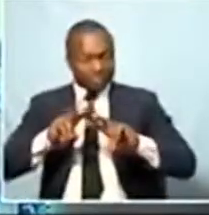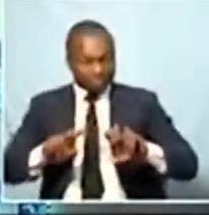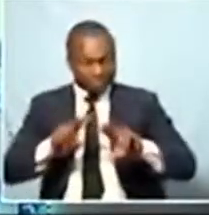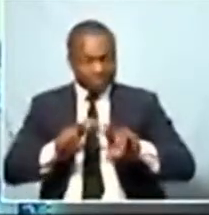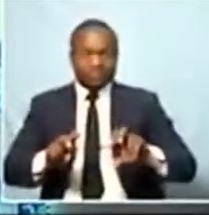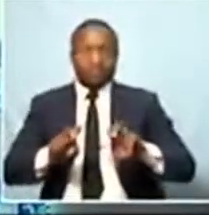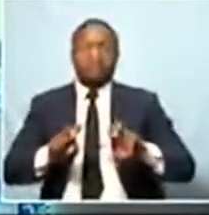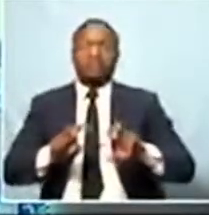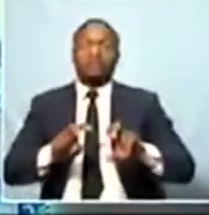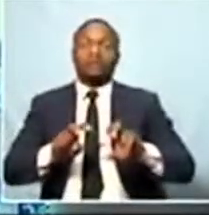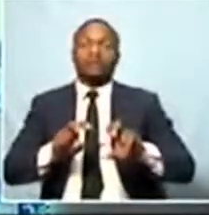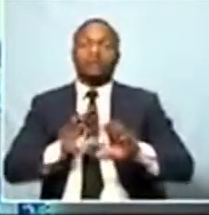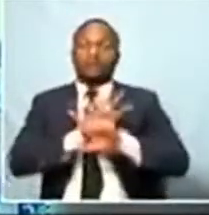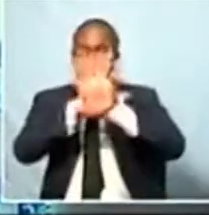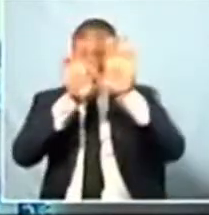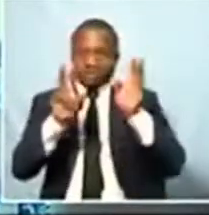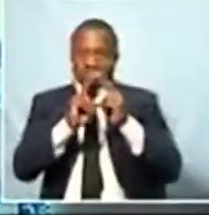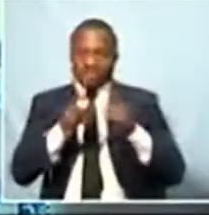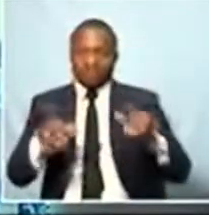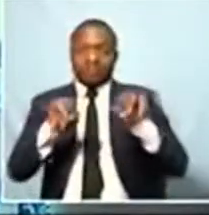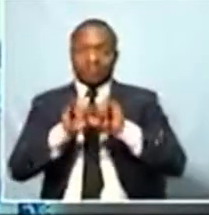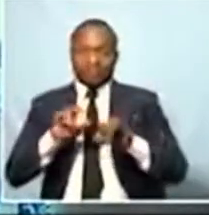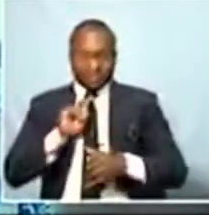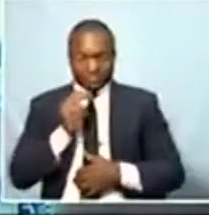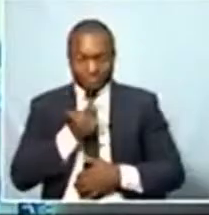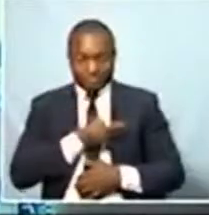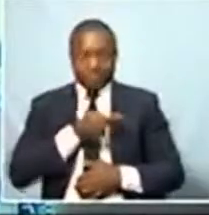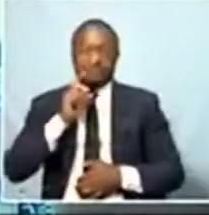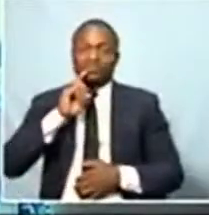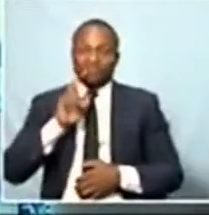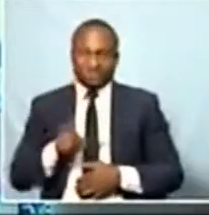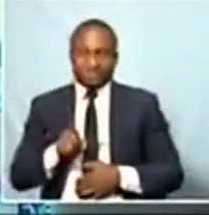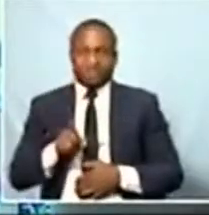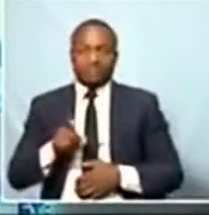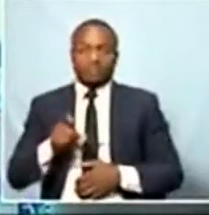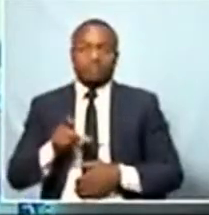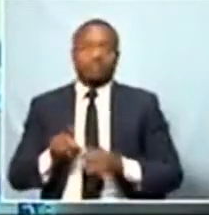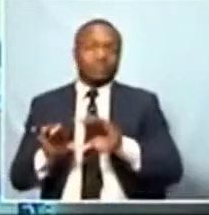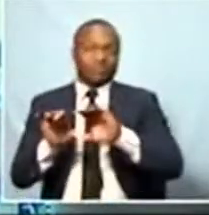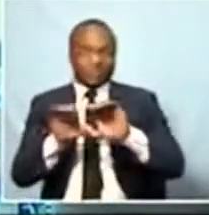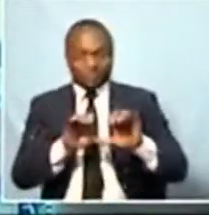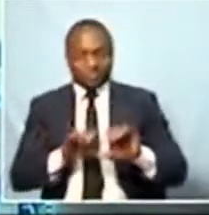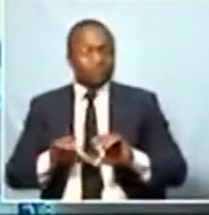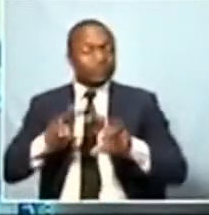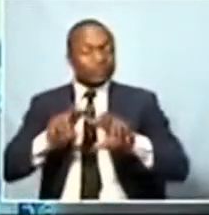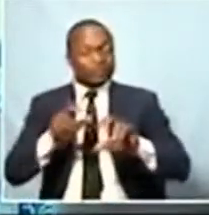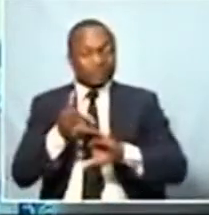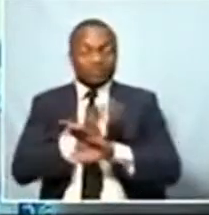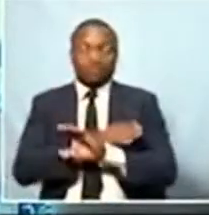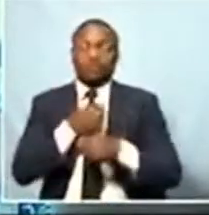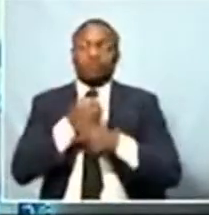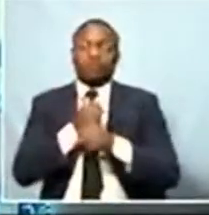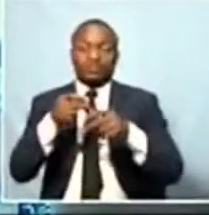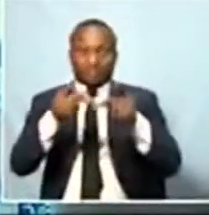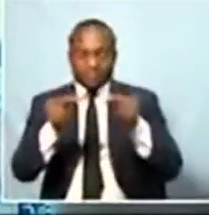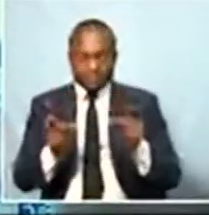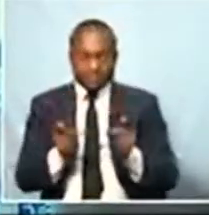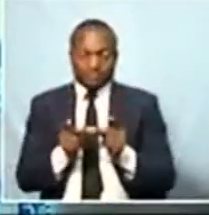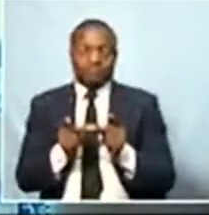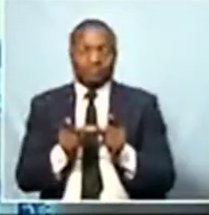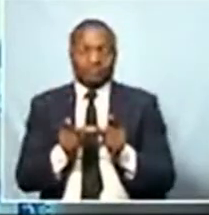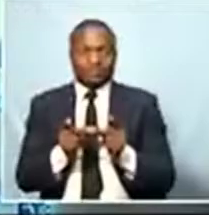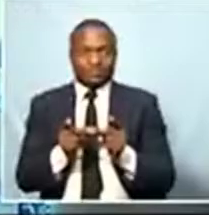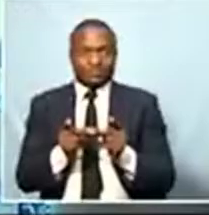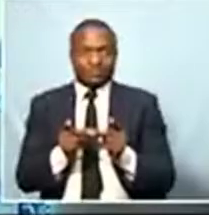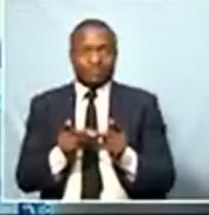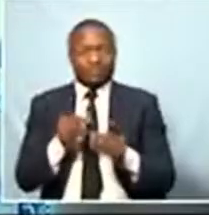agree with you that that's very important for us. We are supposed to carry out our investigations before we come up with a position. Thank you very much.